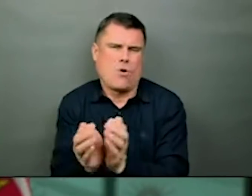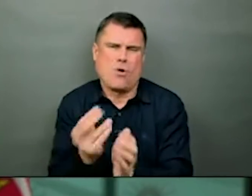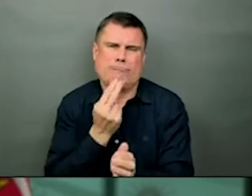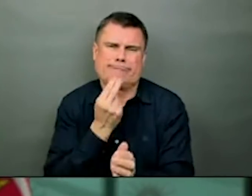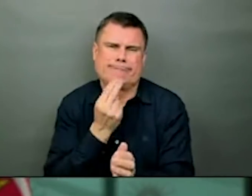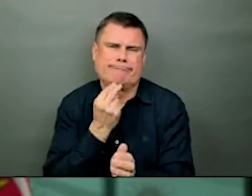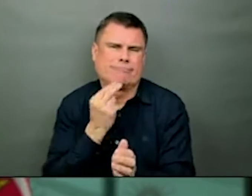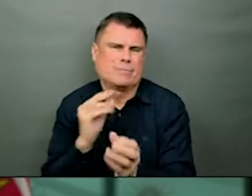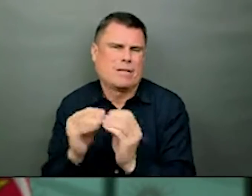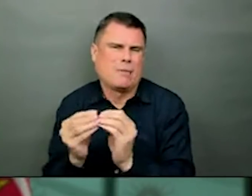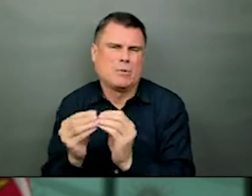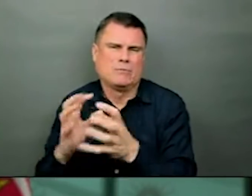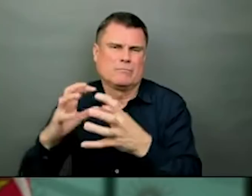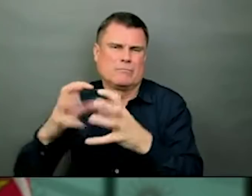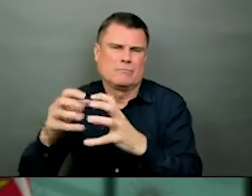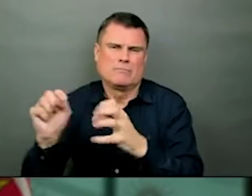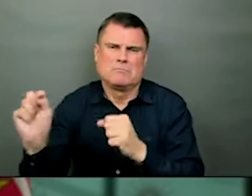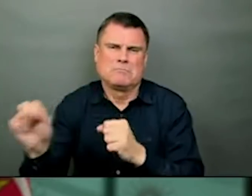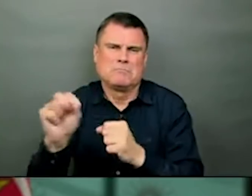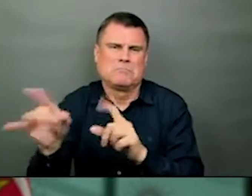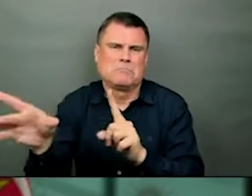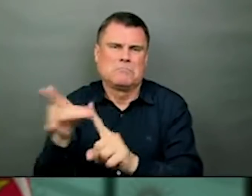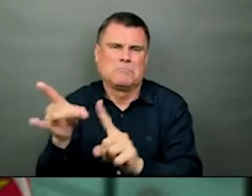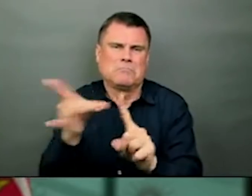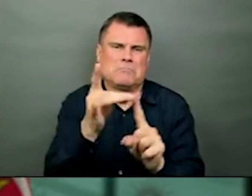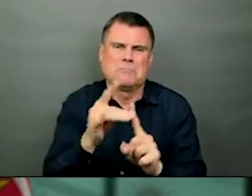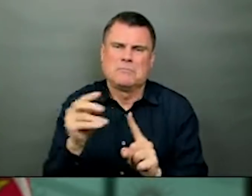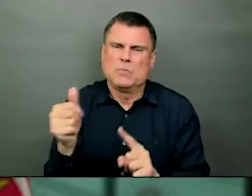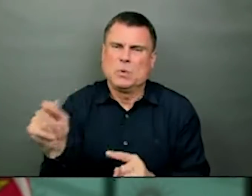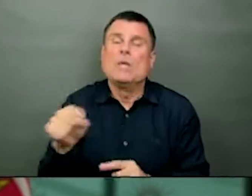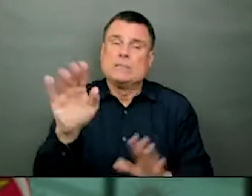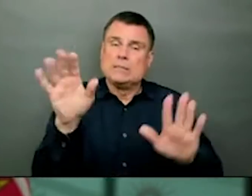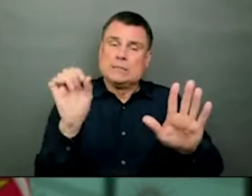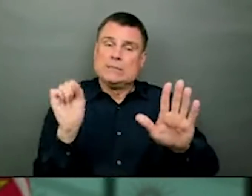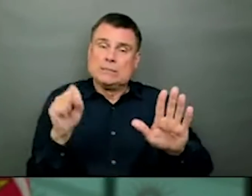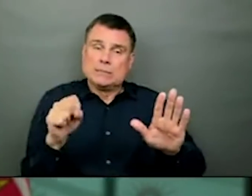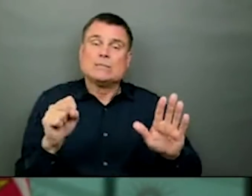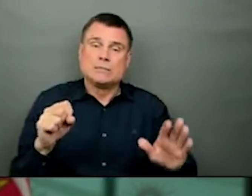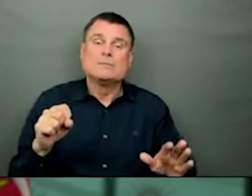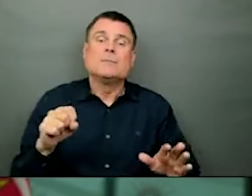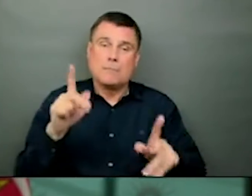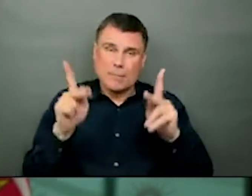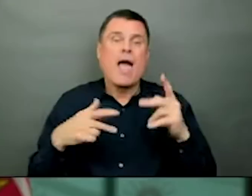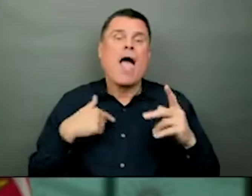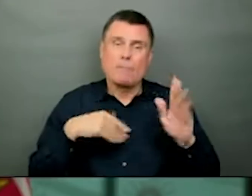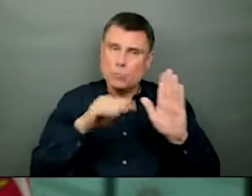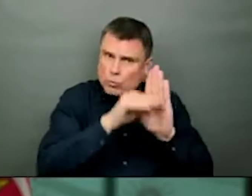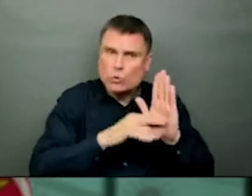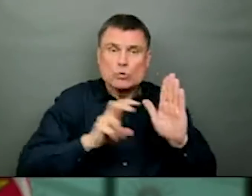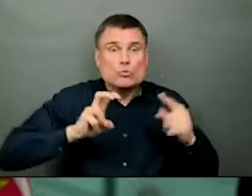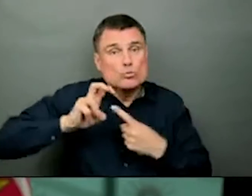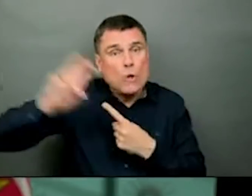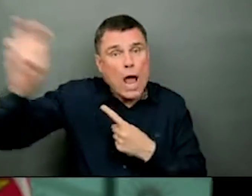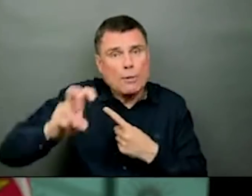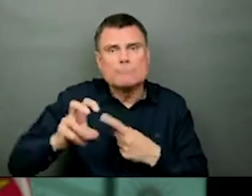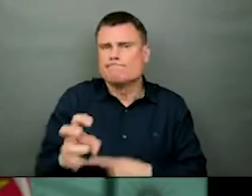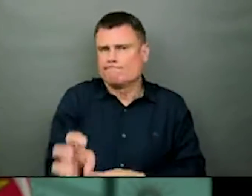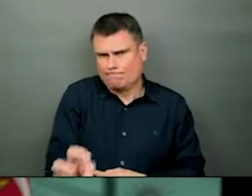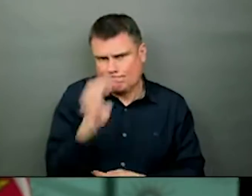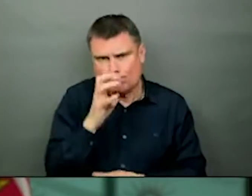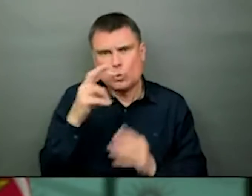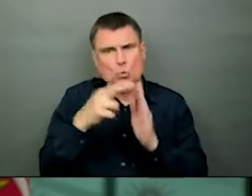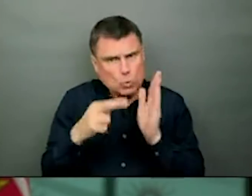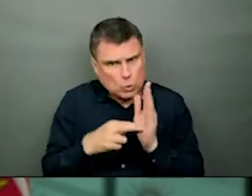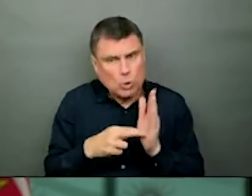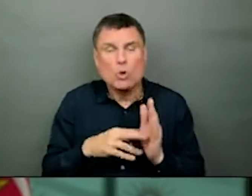because, as with other cases of COVID-19, because of the travel restrictions we have in place, we actually have a very small proportion of overall